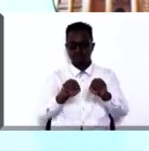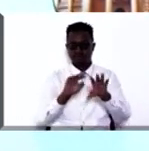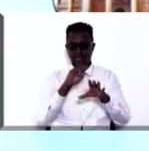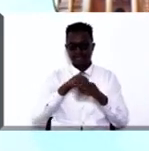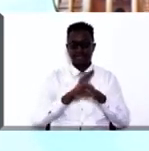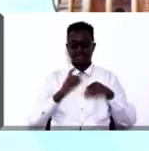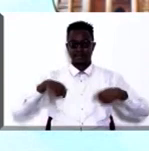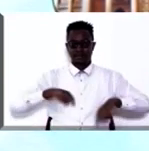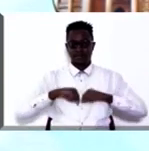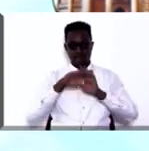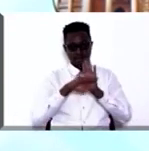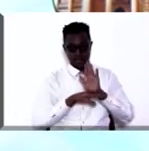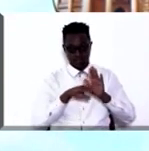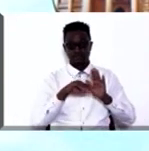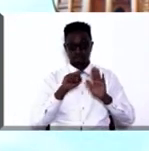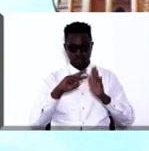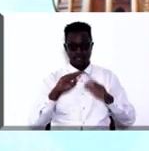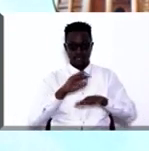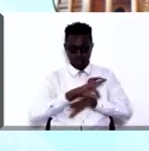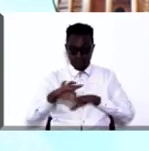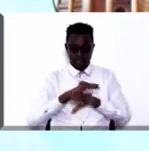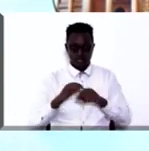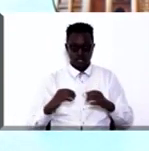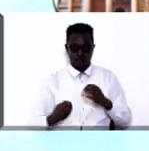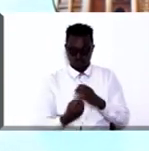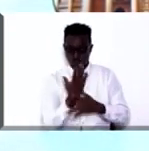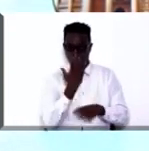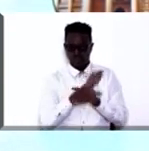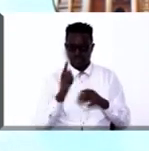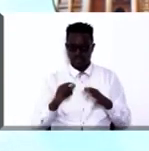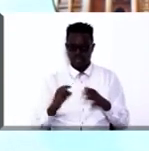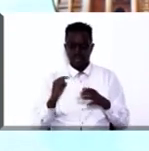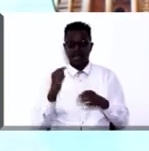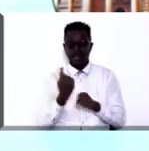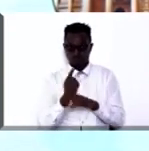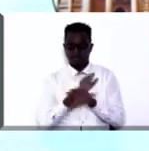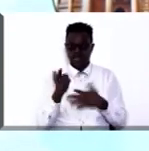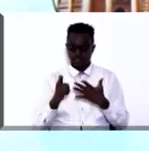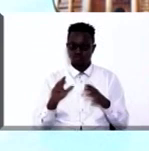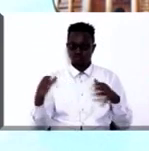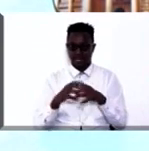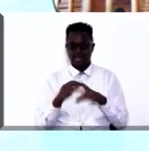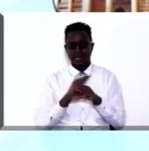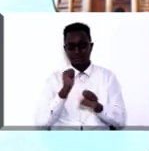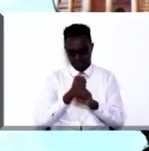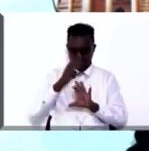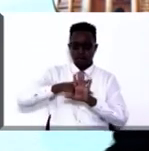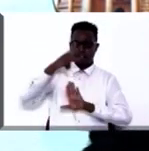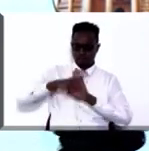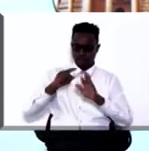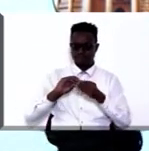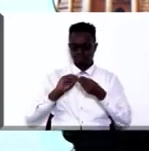plan, Growing Gauteng Together, has been quantified, remodeled by policymakers in